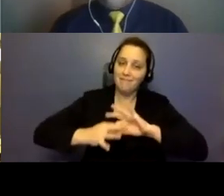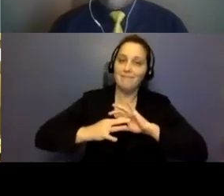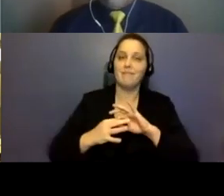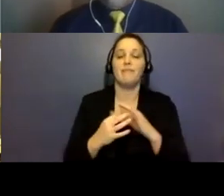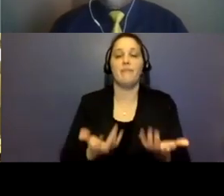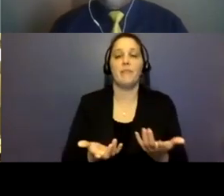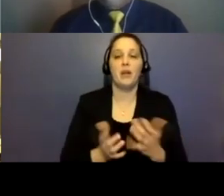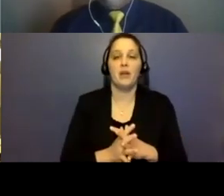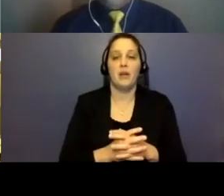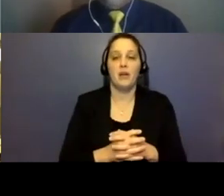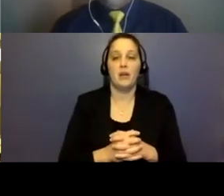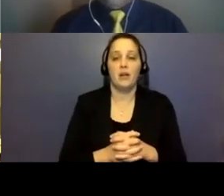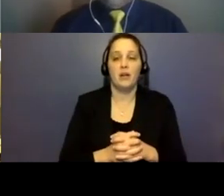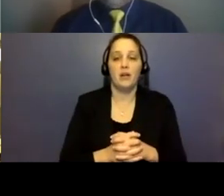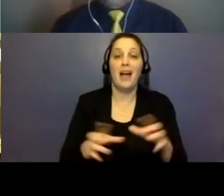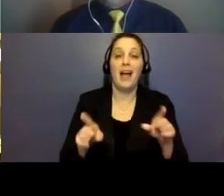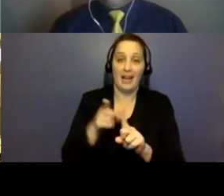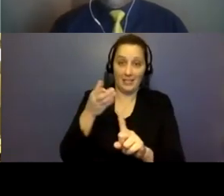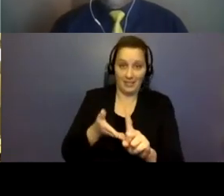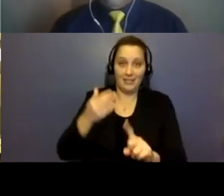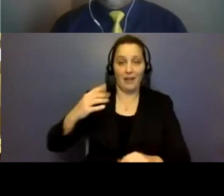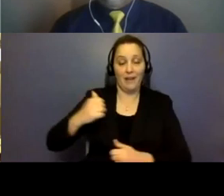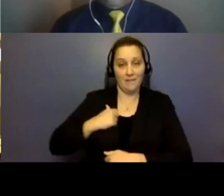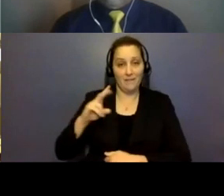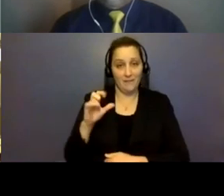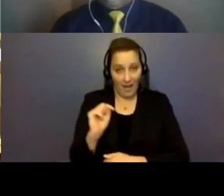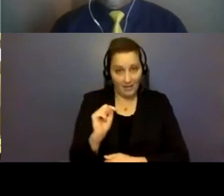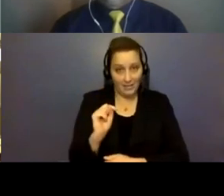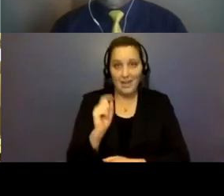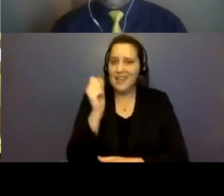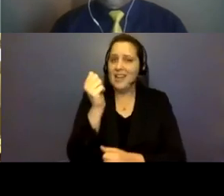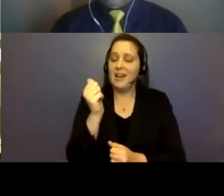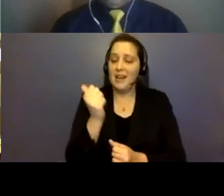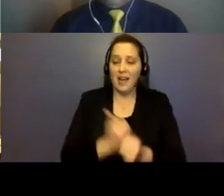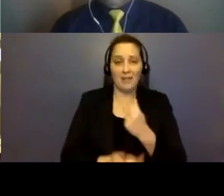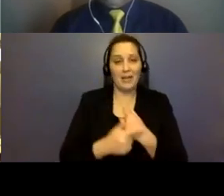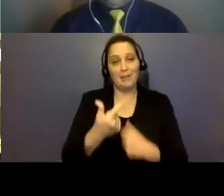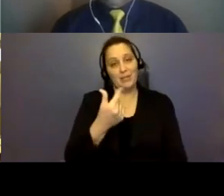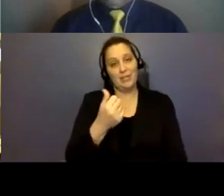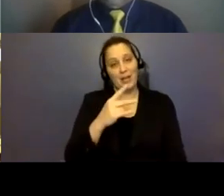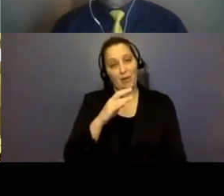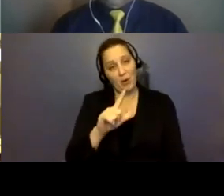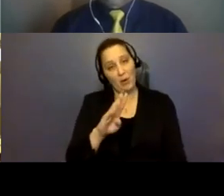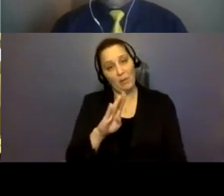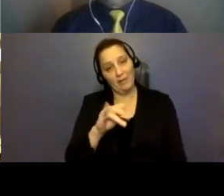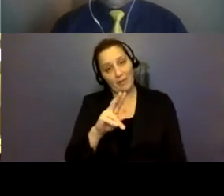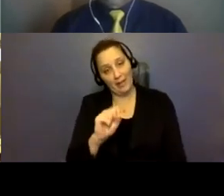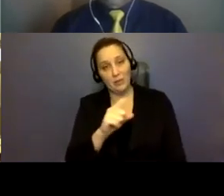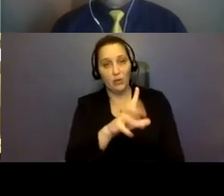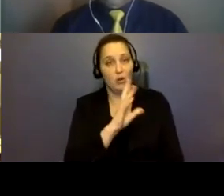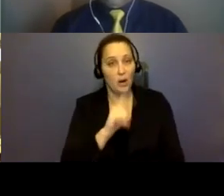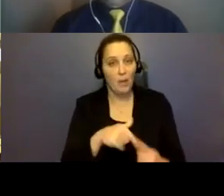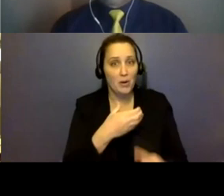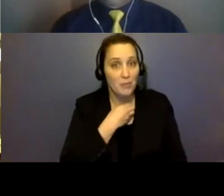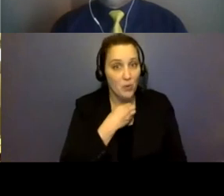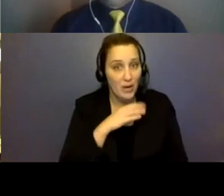know, as a veteran, you know, and you know, every time, General Bivens, when you spoke about the Marine Corps and how long it took,